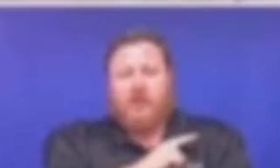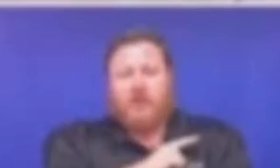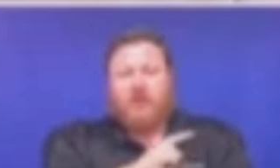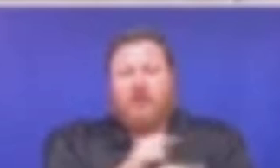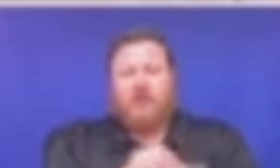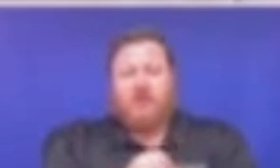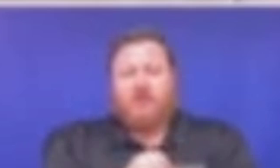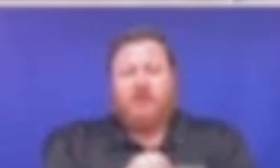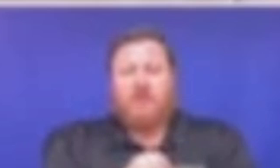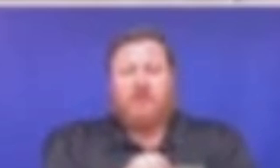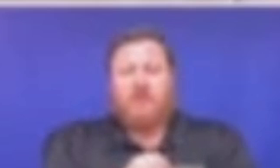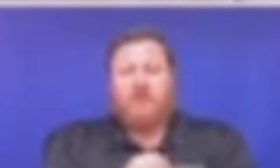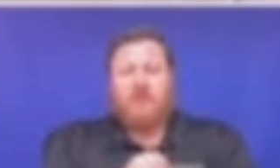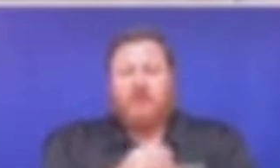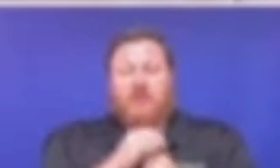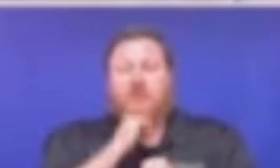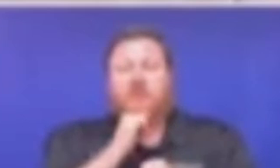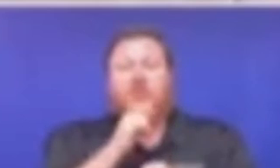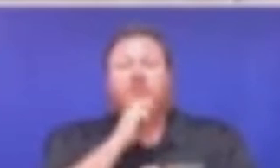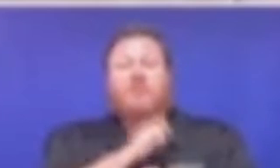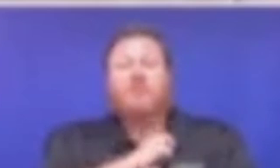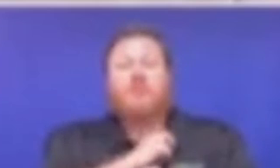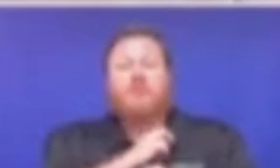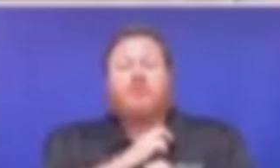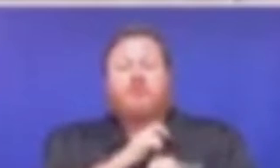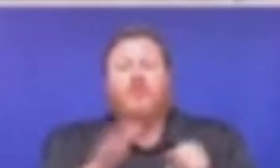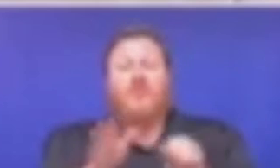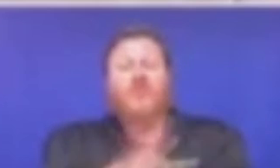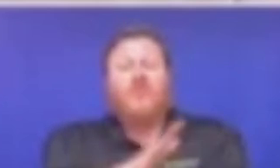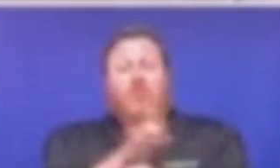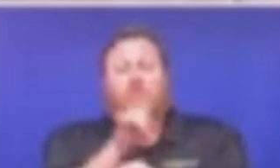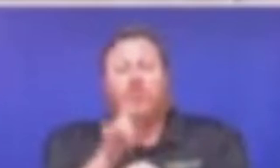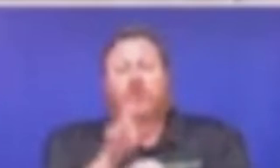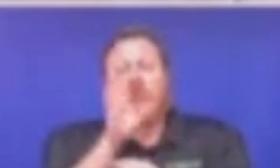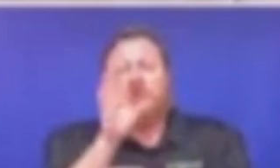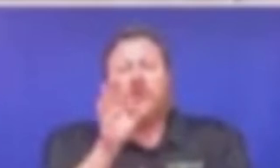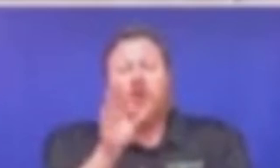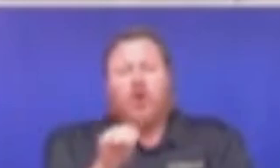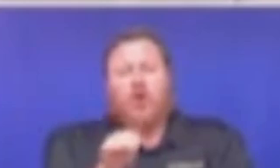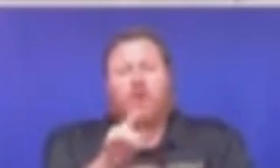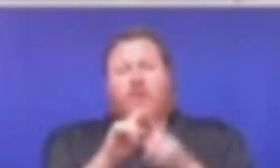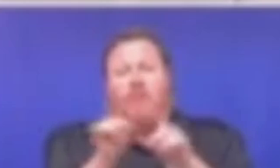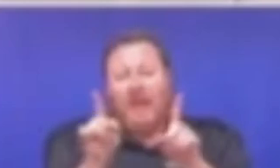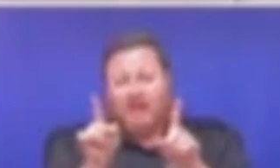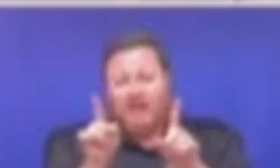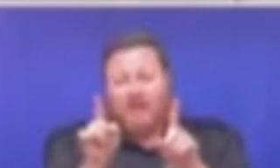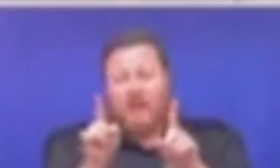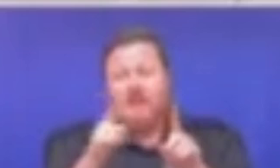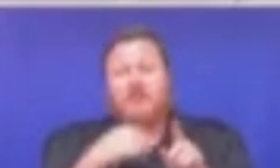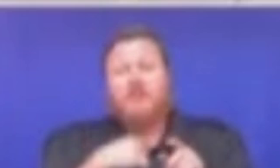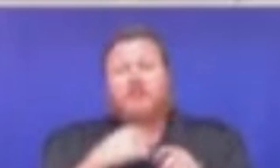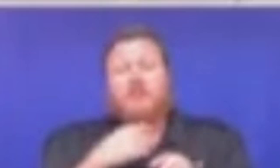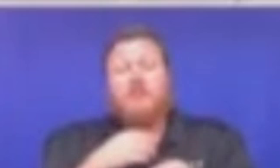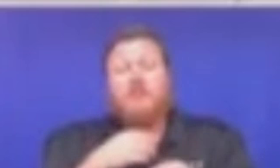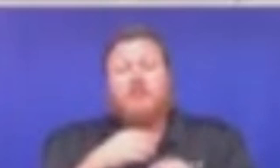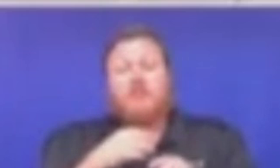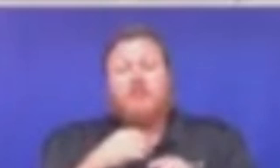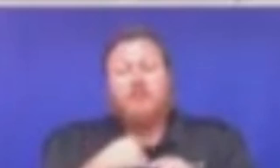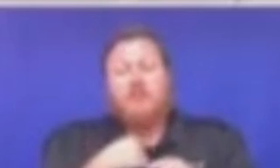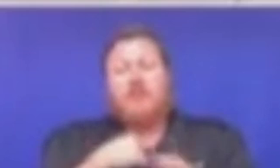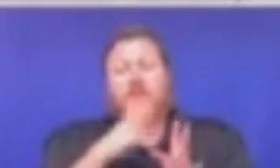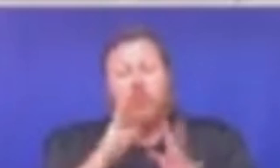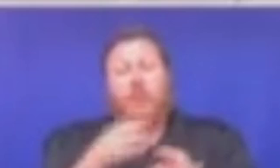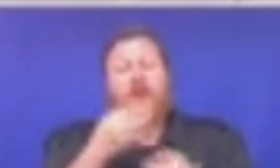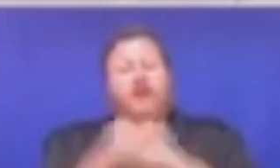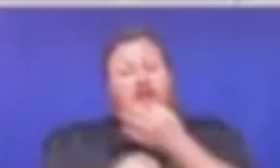not really put a question forward, what I was going to favor her with